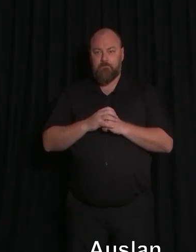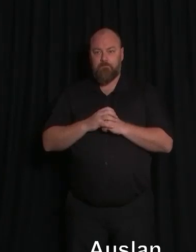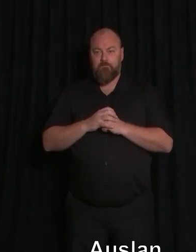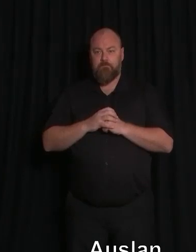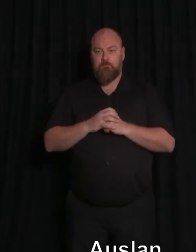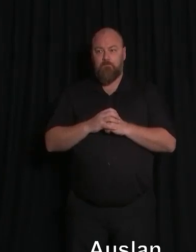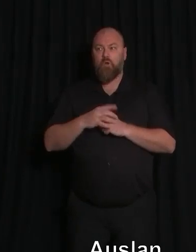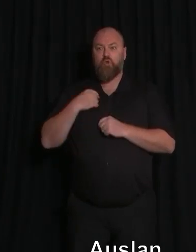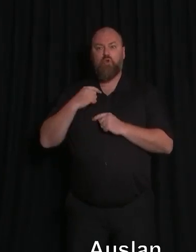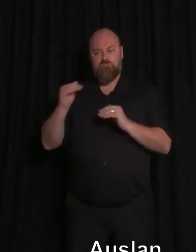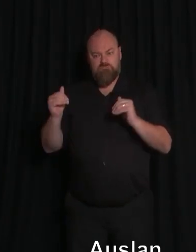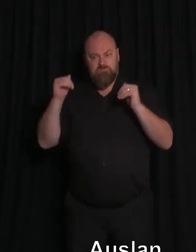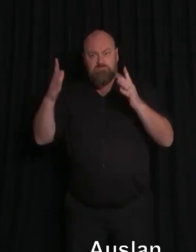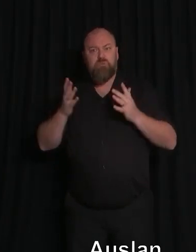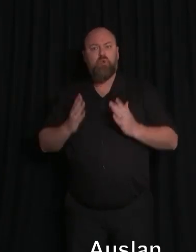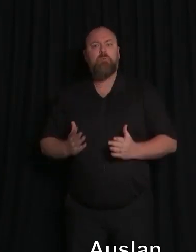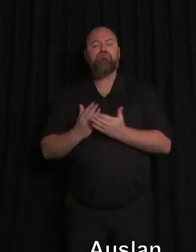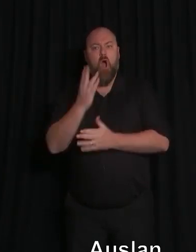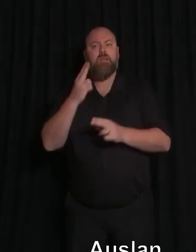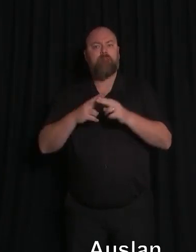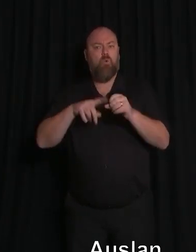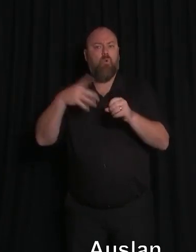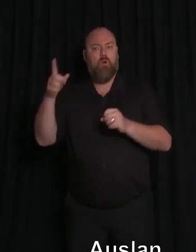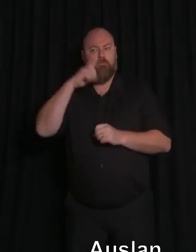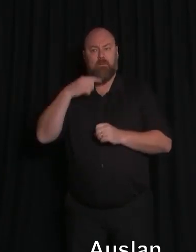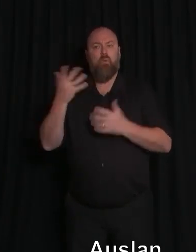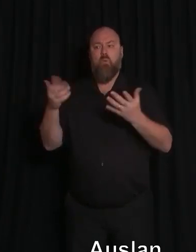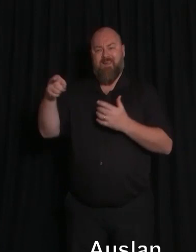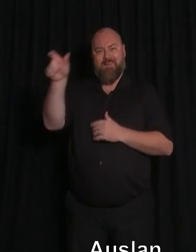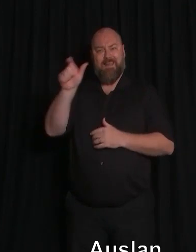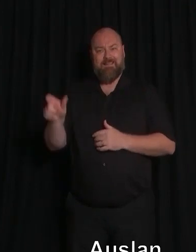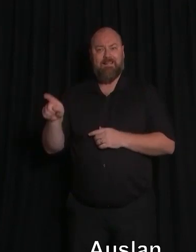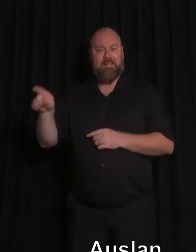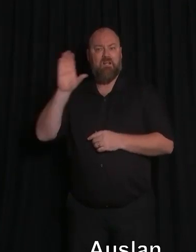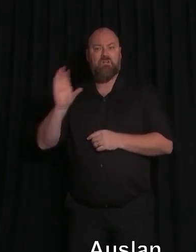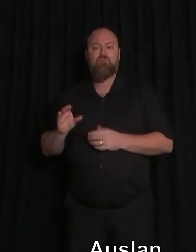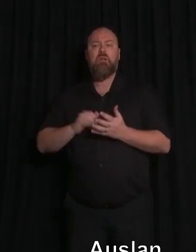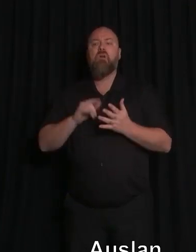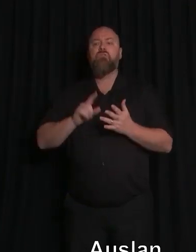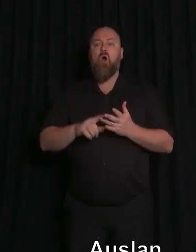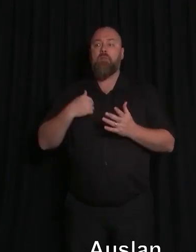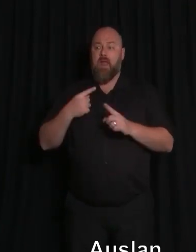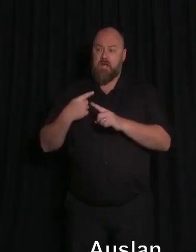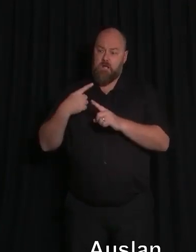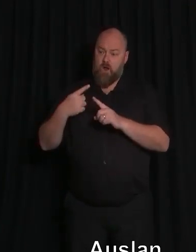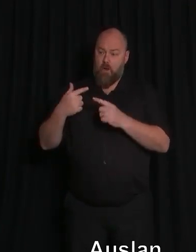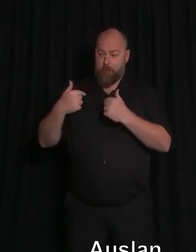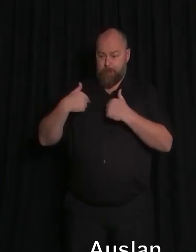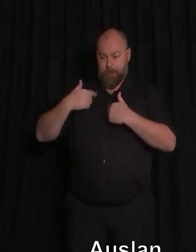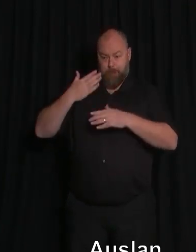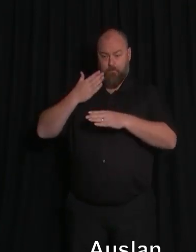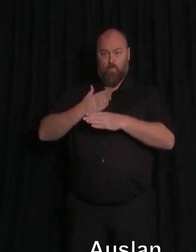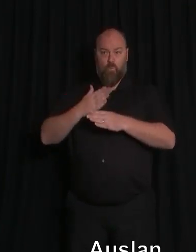human rights for LGBTQI persons also in Italy. And on top of that, also, since 6 years, I'm a career